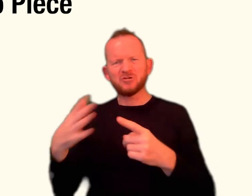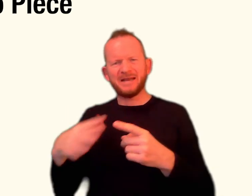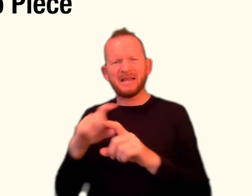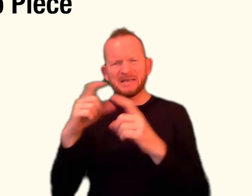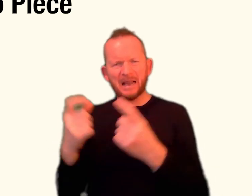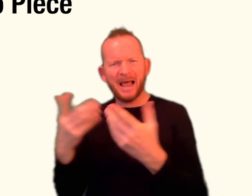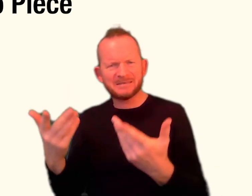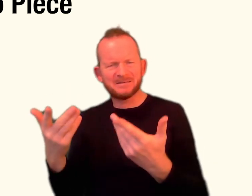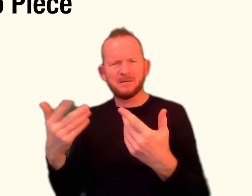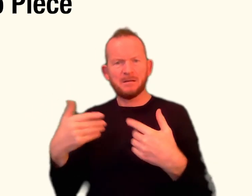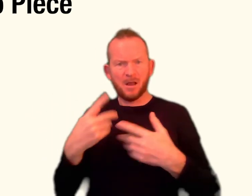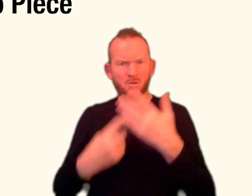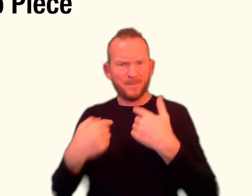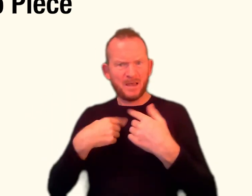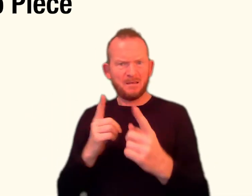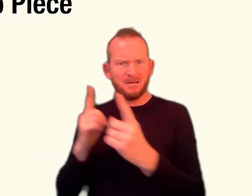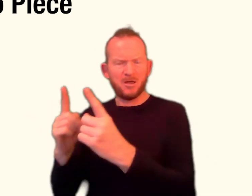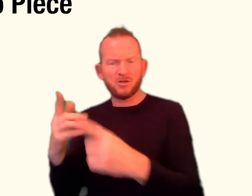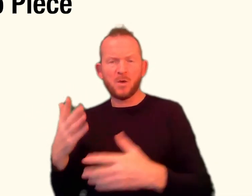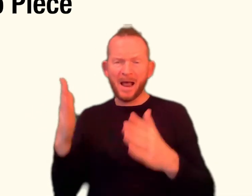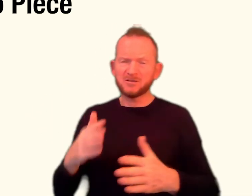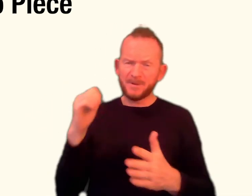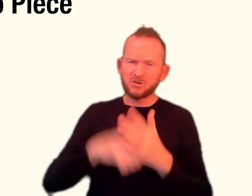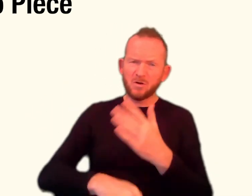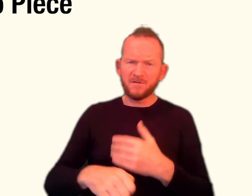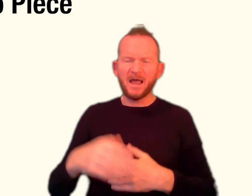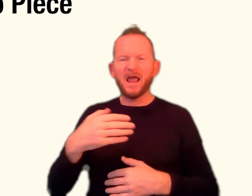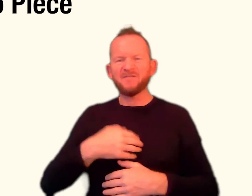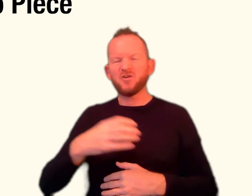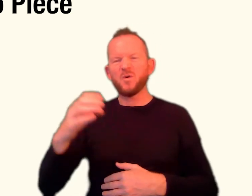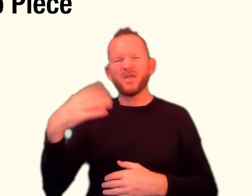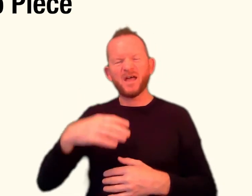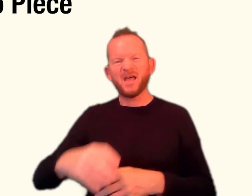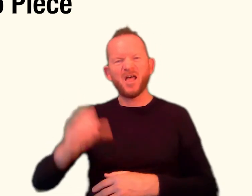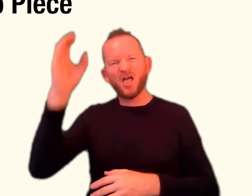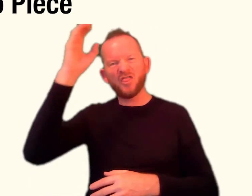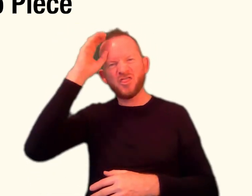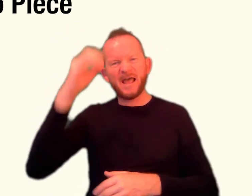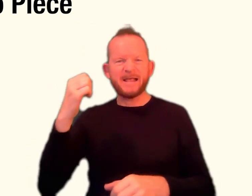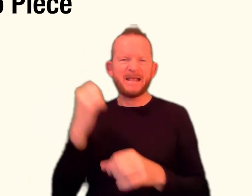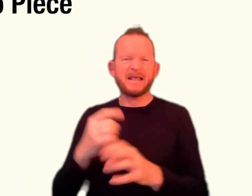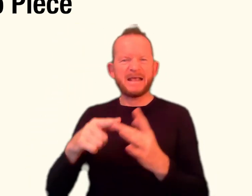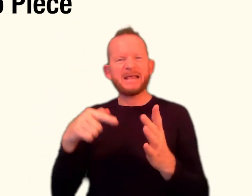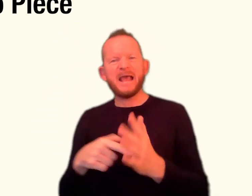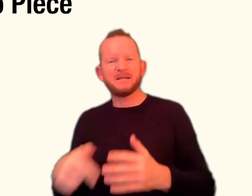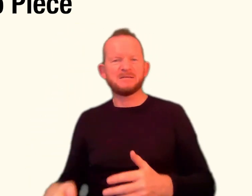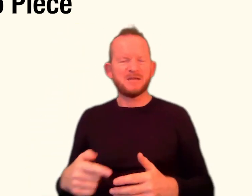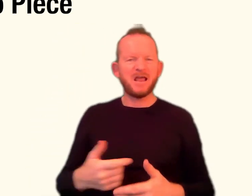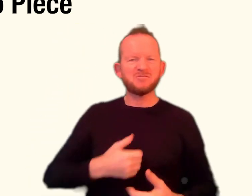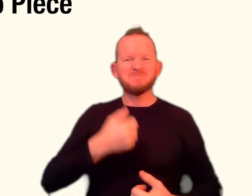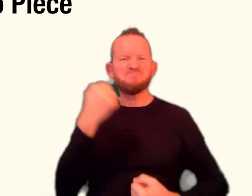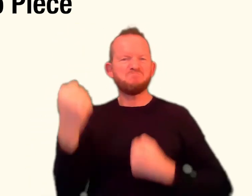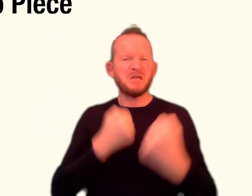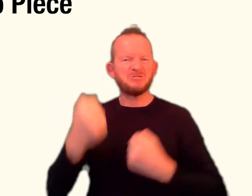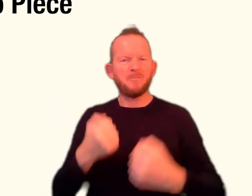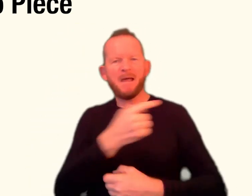to be tough, because if you were the thick git, you had to be able to beat everybody else up, basically, and stand